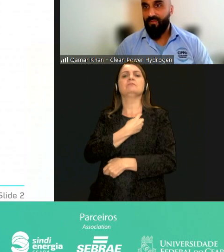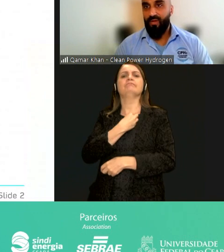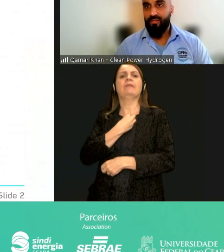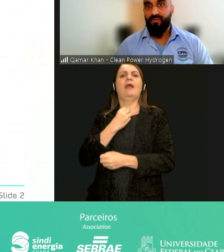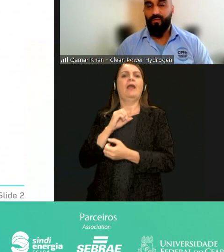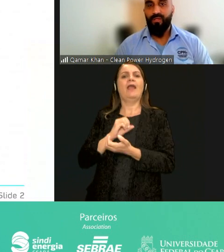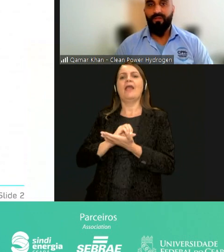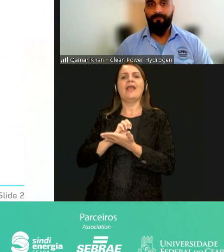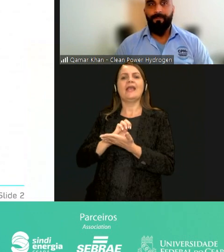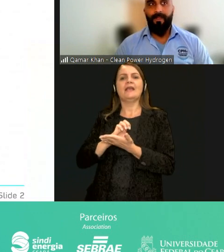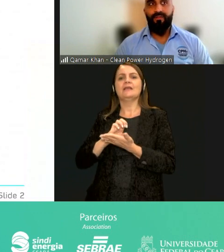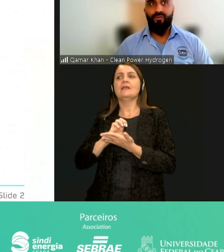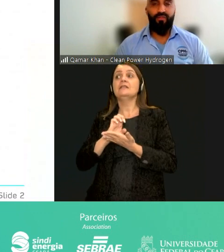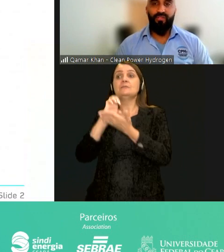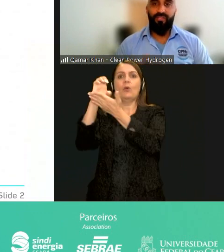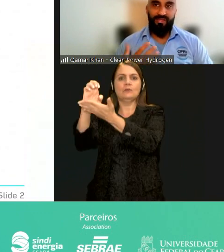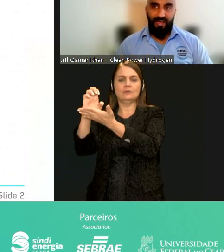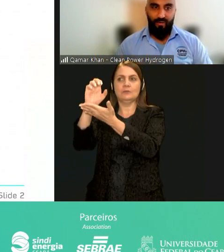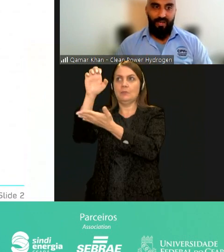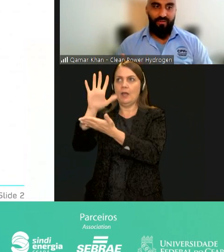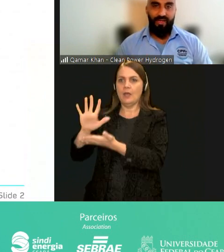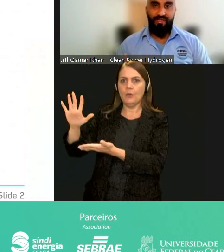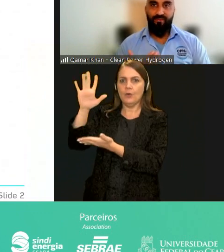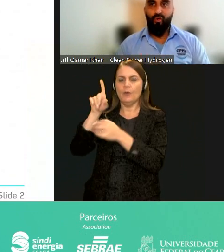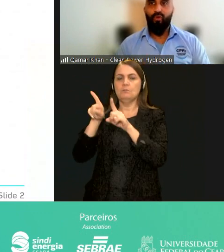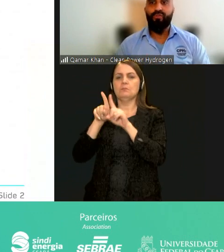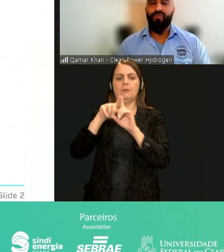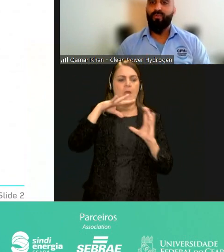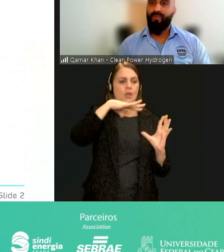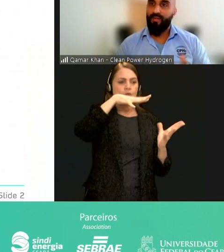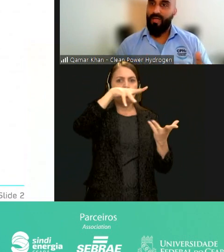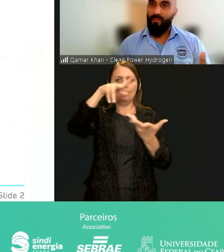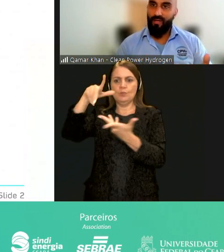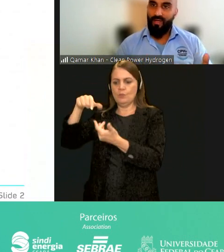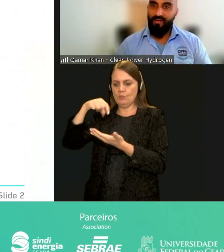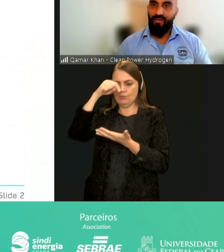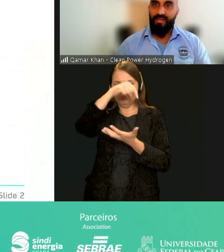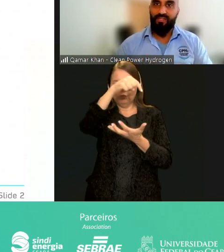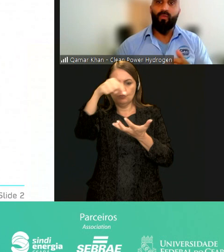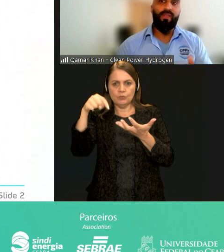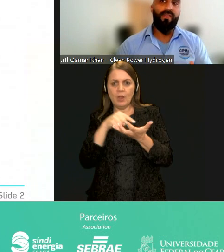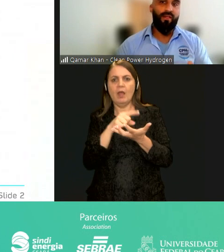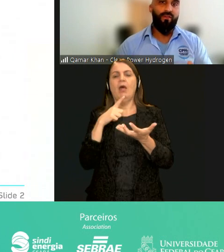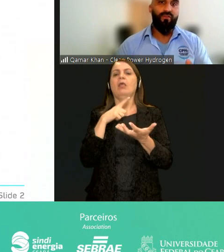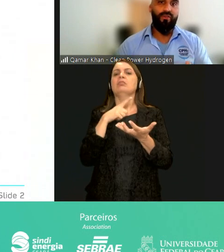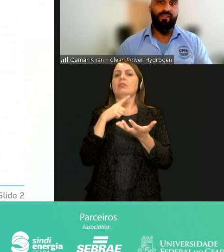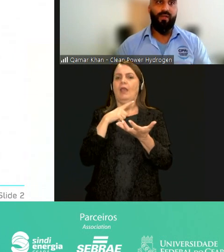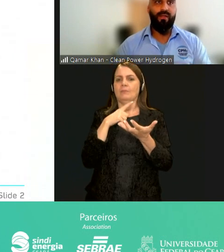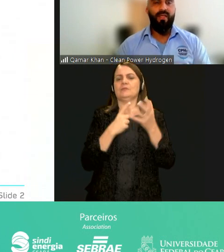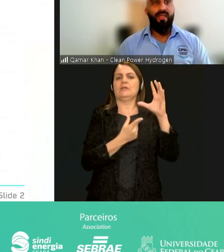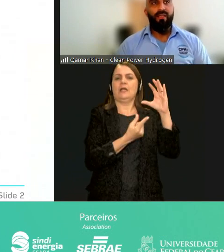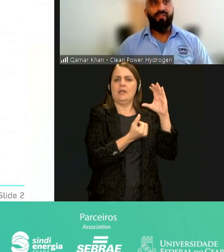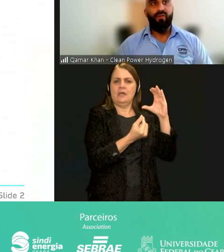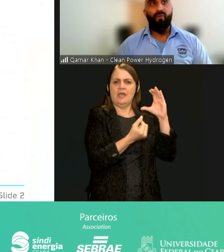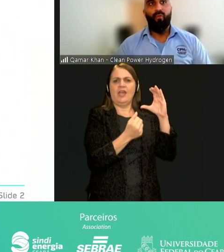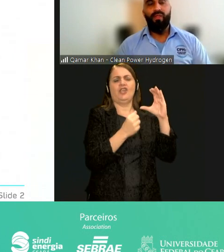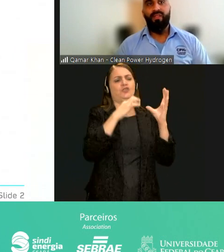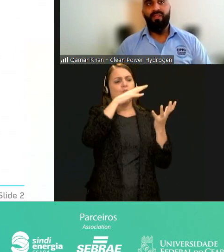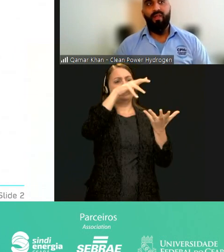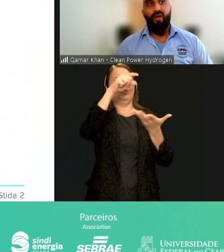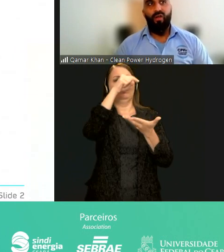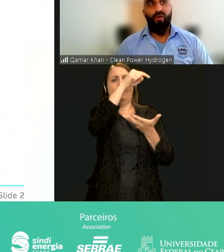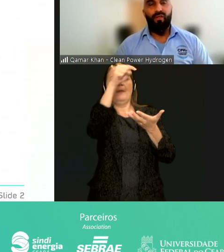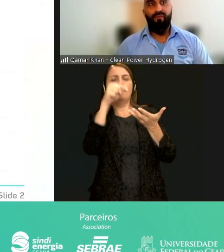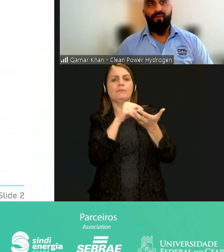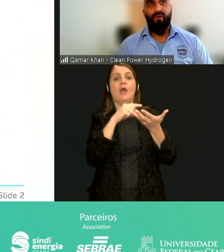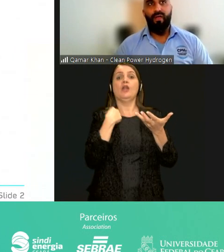different parts of the world, to not just to sell our electrolyzer, but also to build our electrolyzers within that country as well. So we